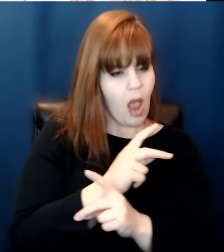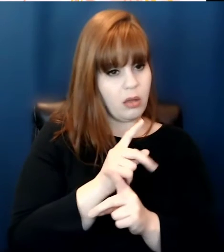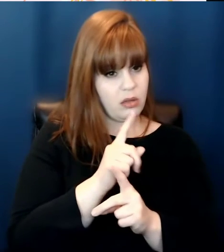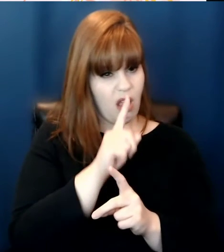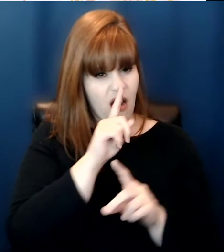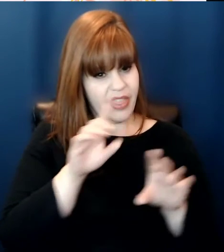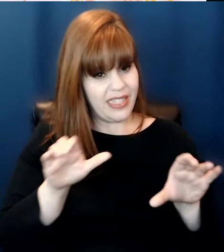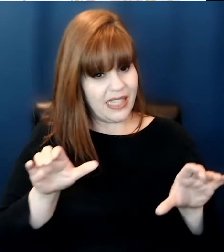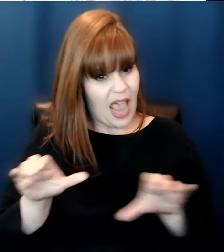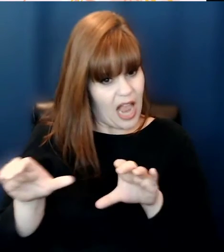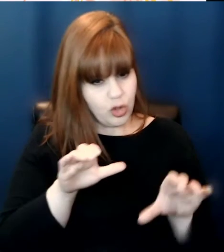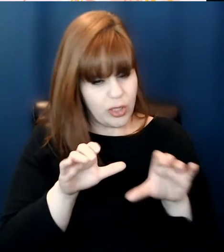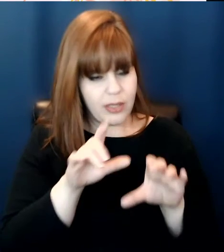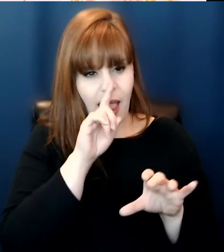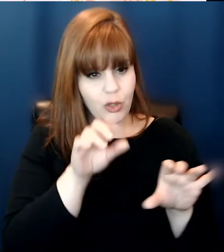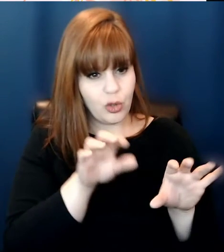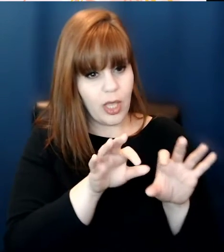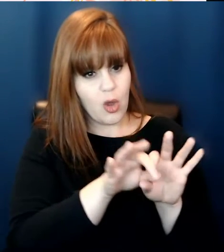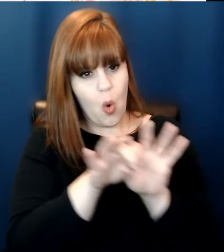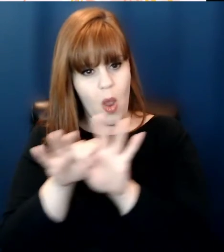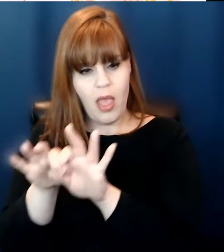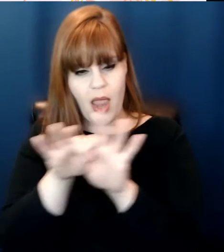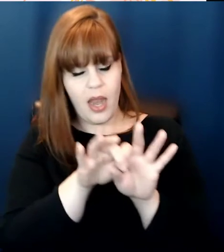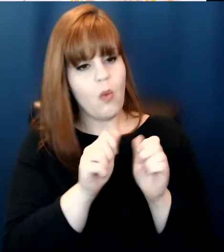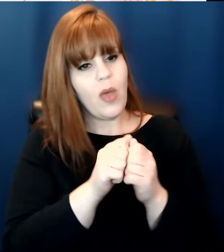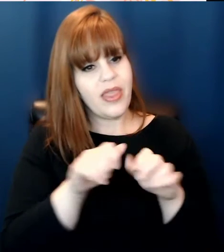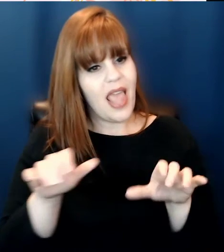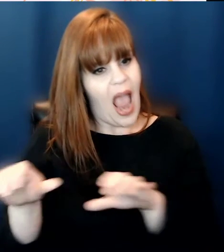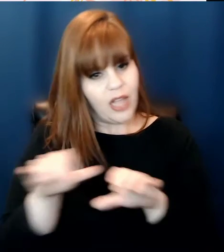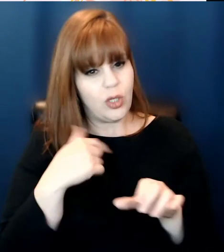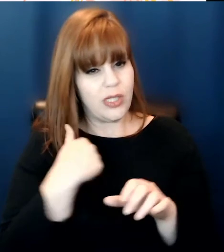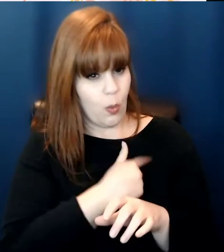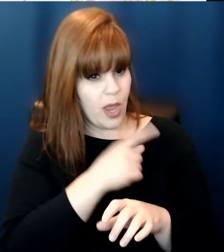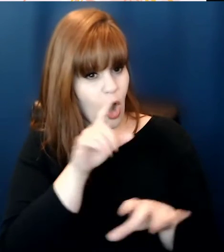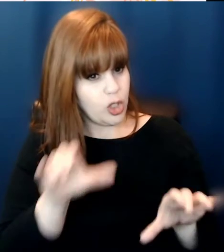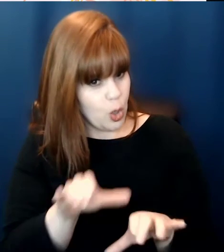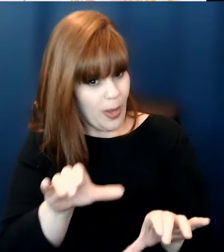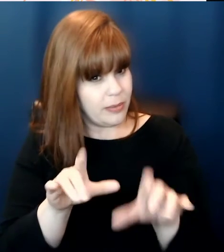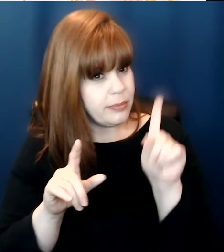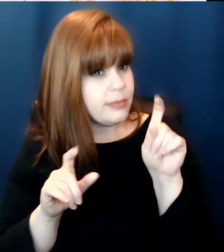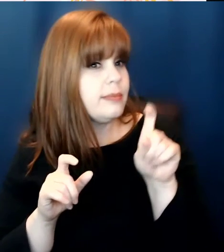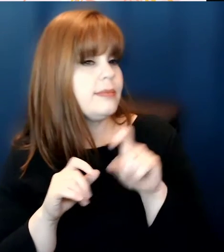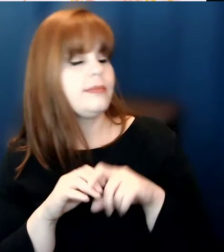these actions were actually correlated with the actions that we were doing.